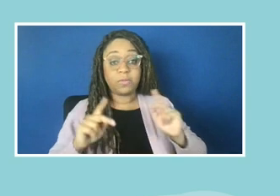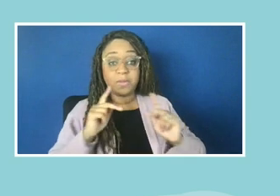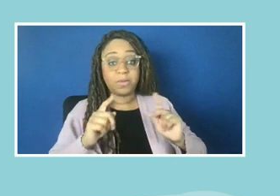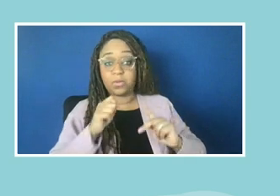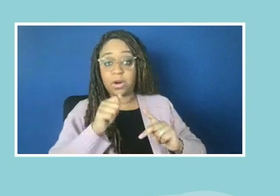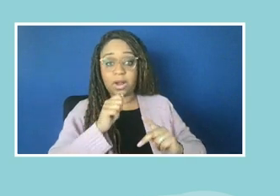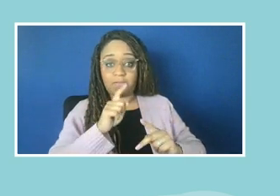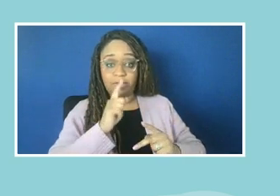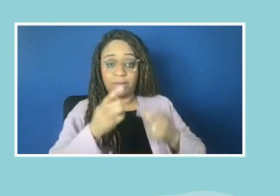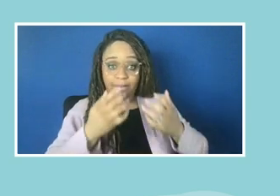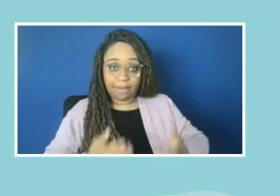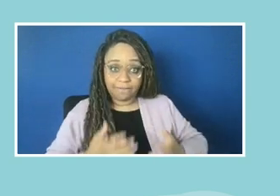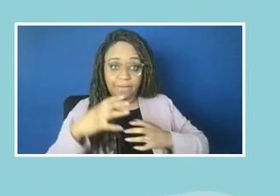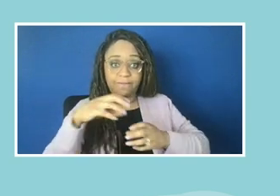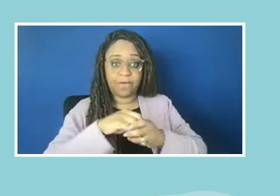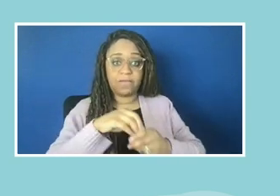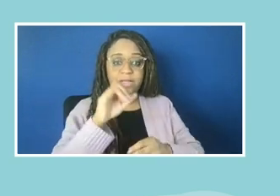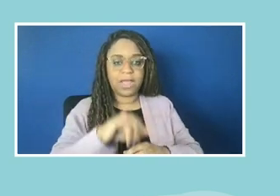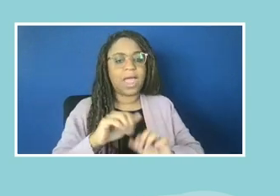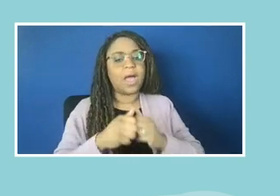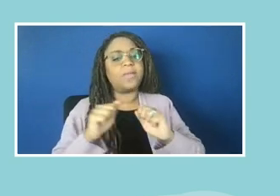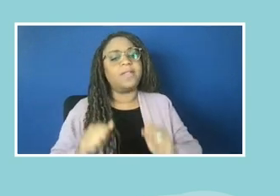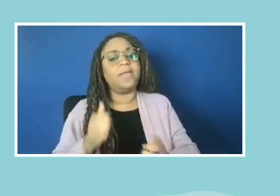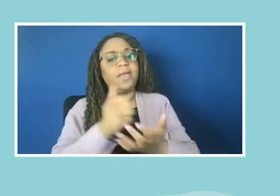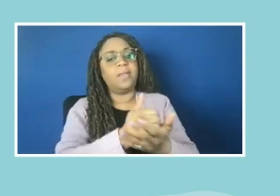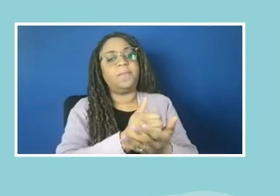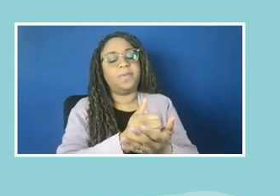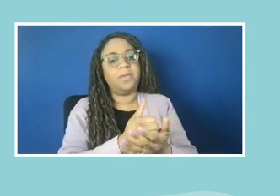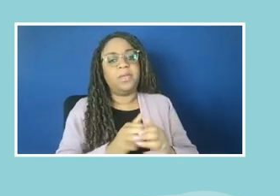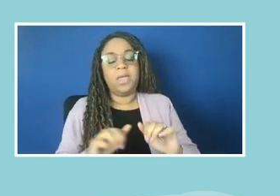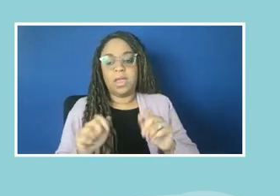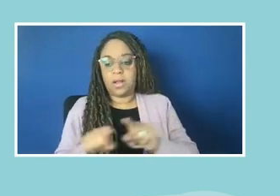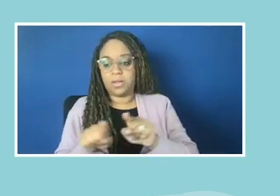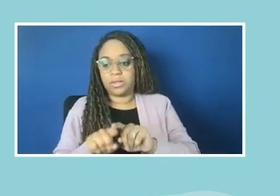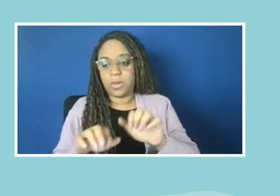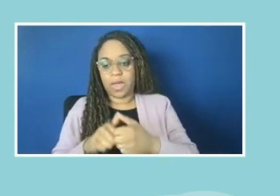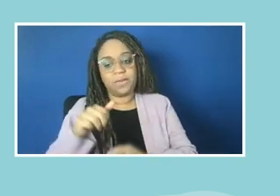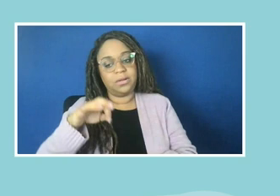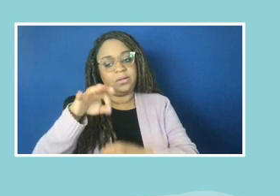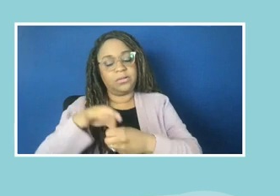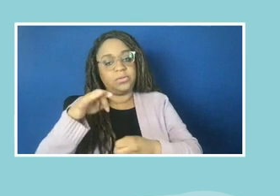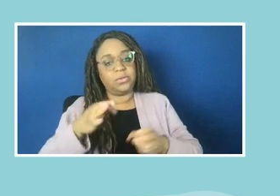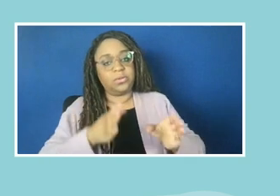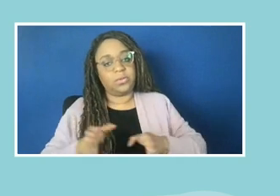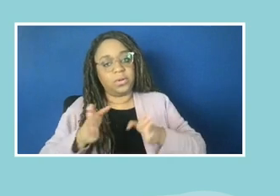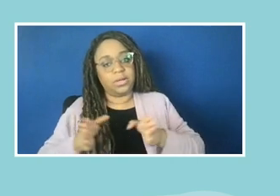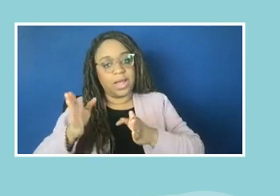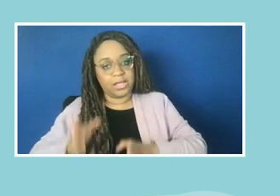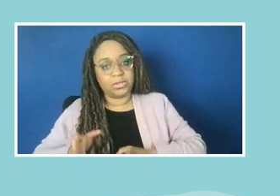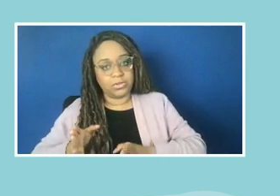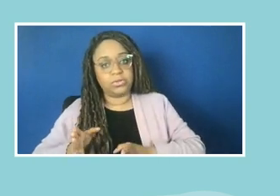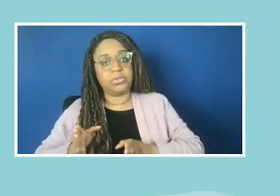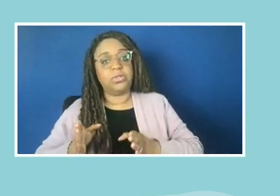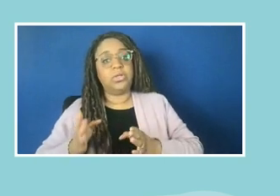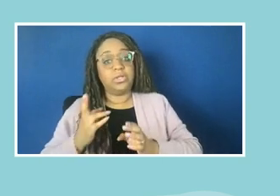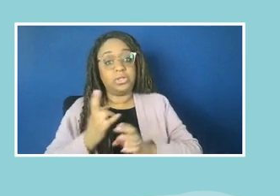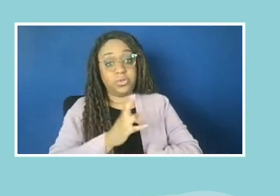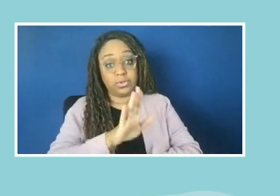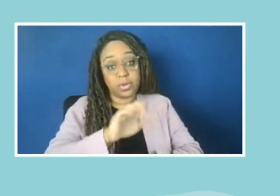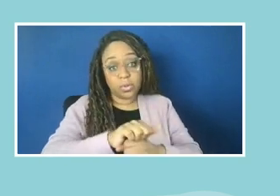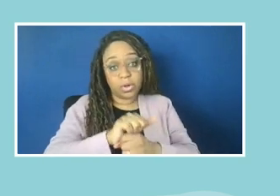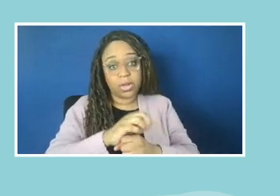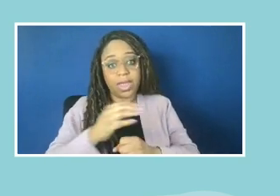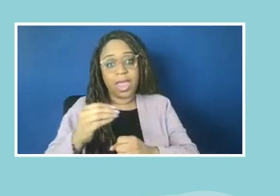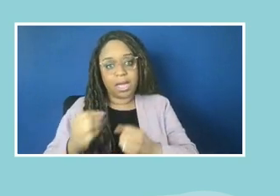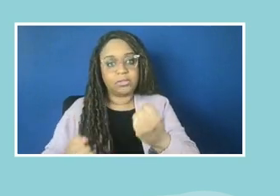plug in and help? And how can electoral organizers both utilize that work as well as critically support it? Well,